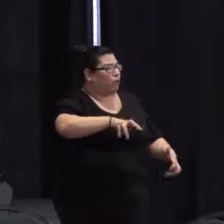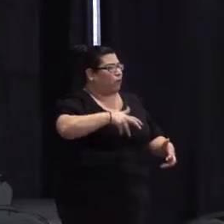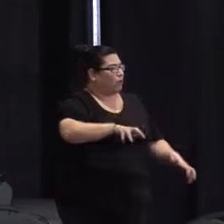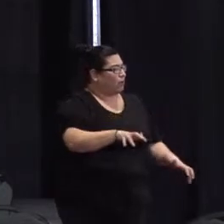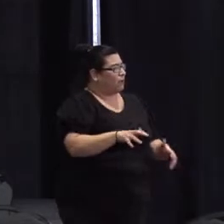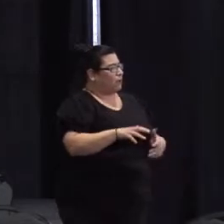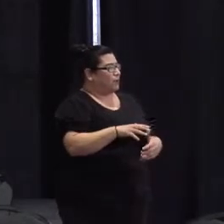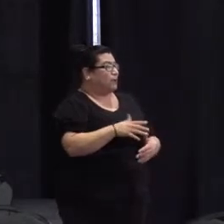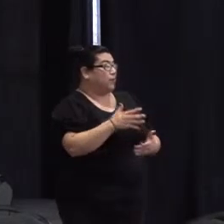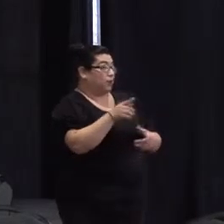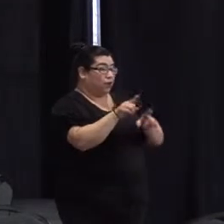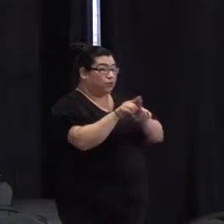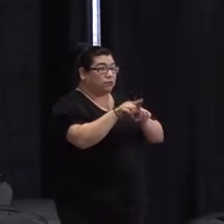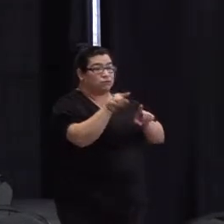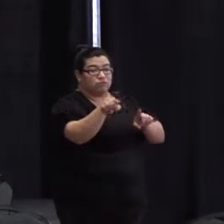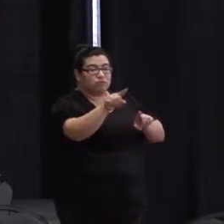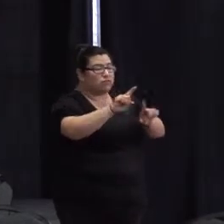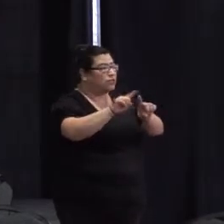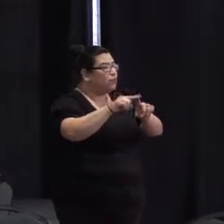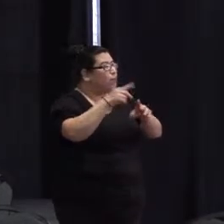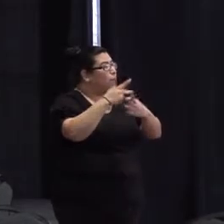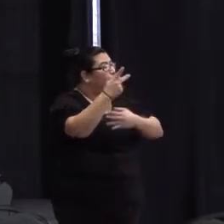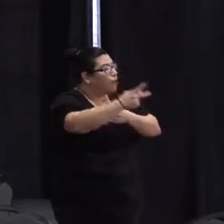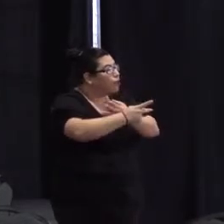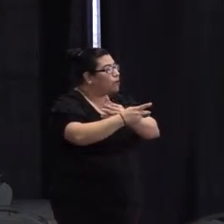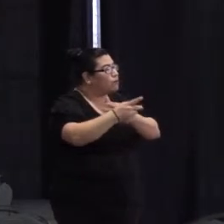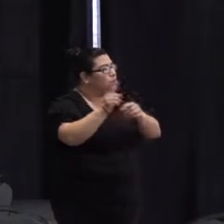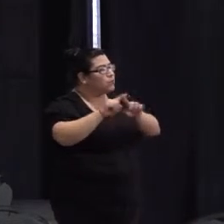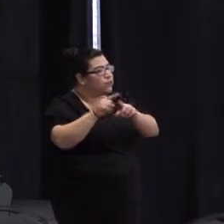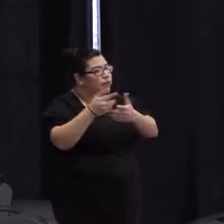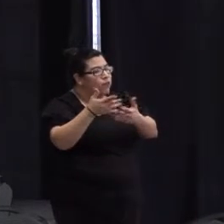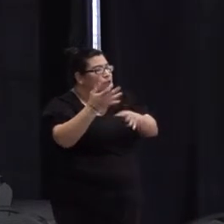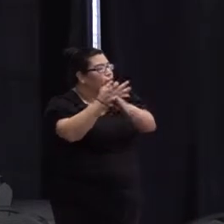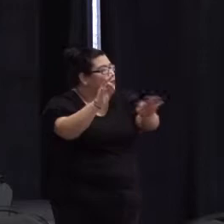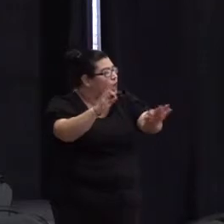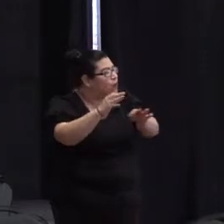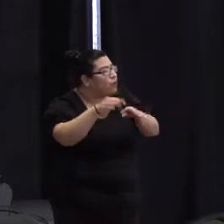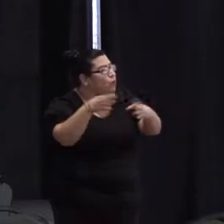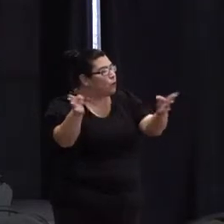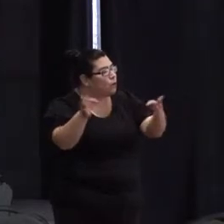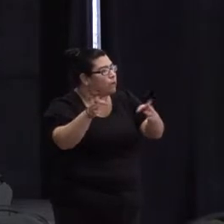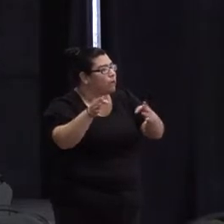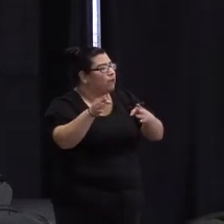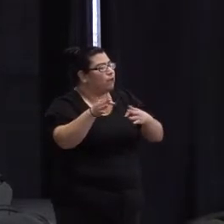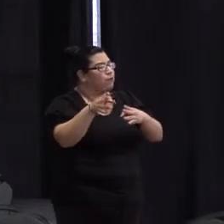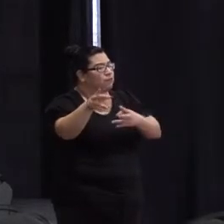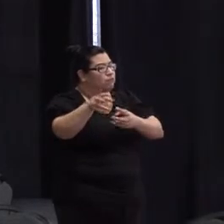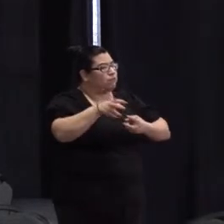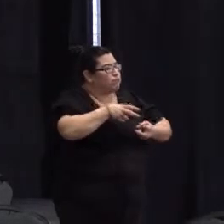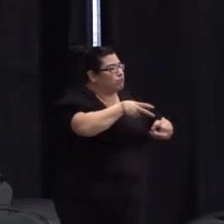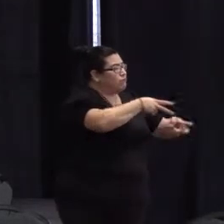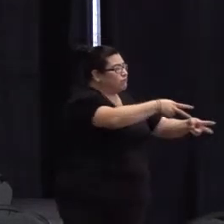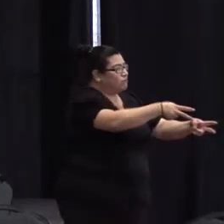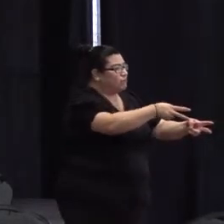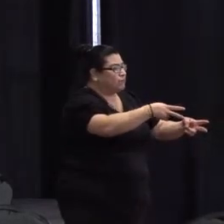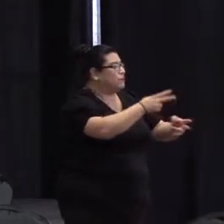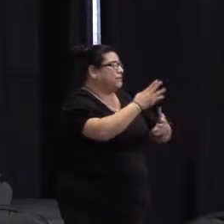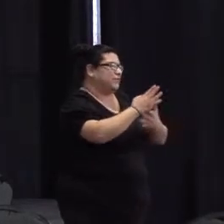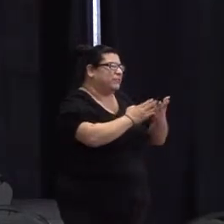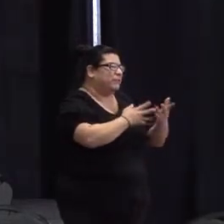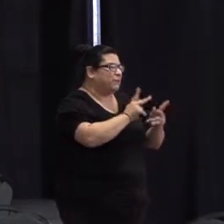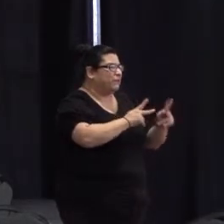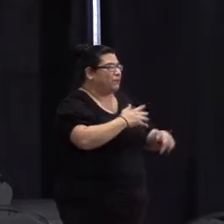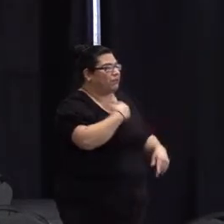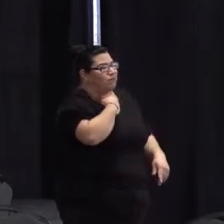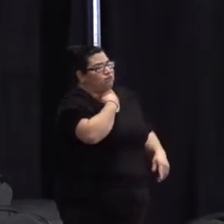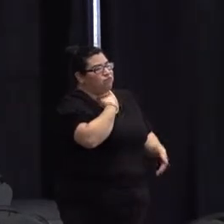there isn't something available free and open that isn't better and far less